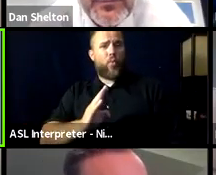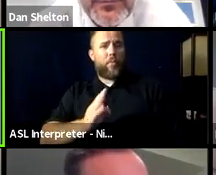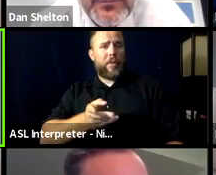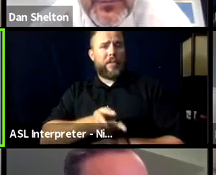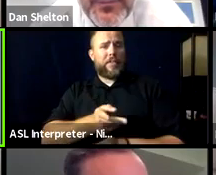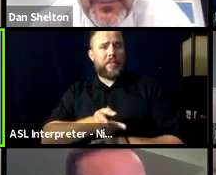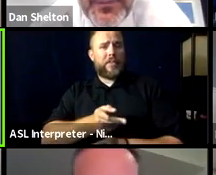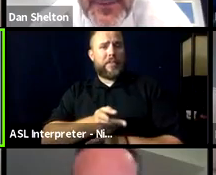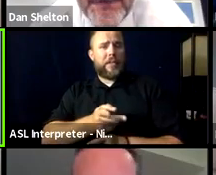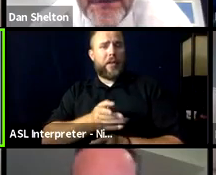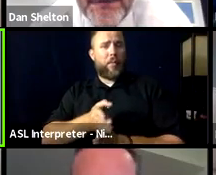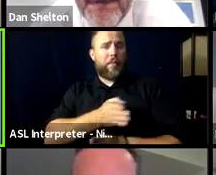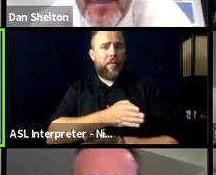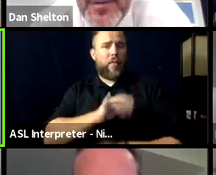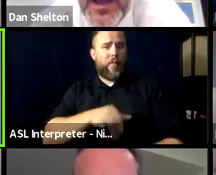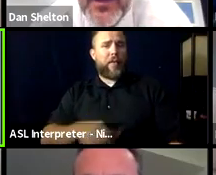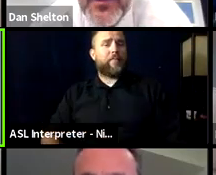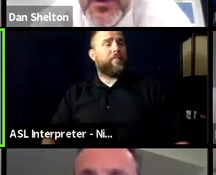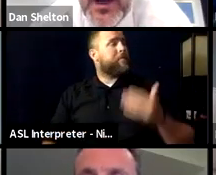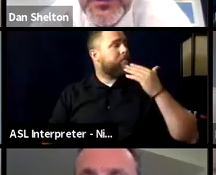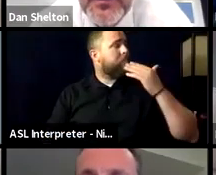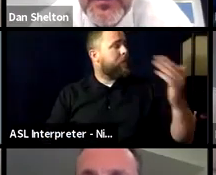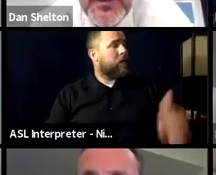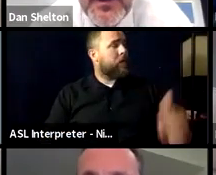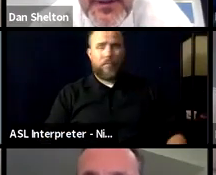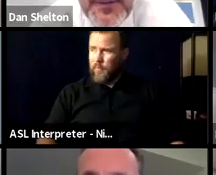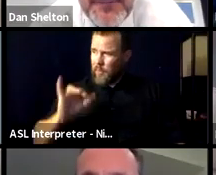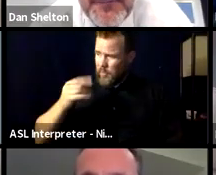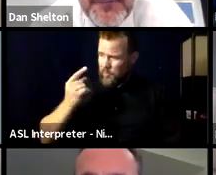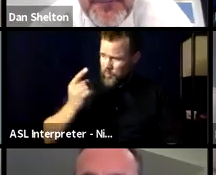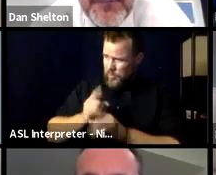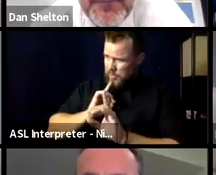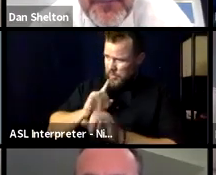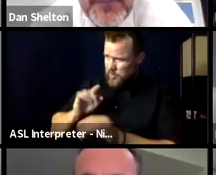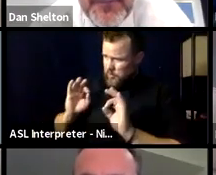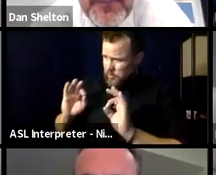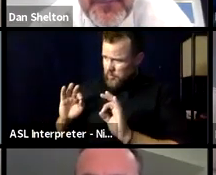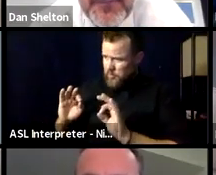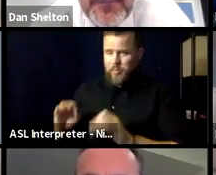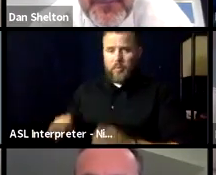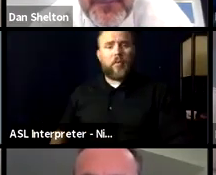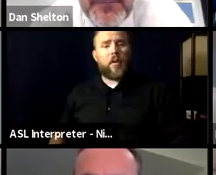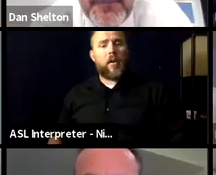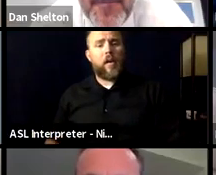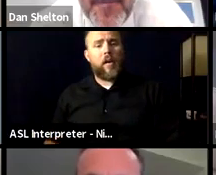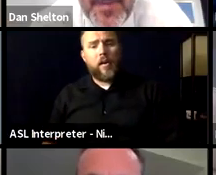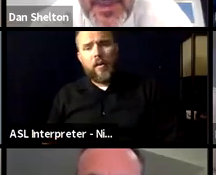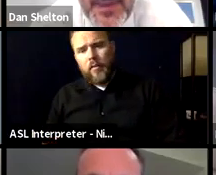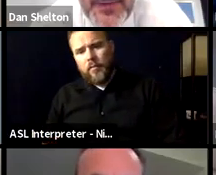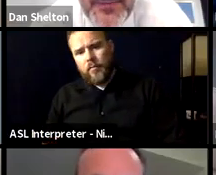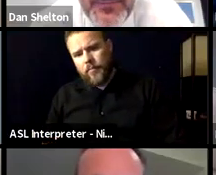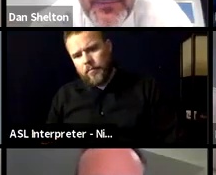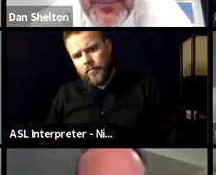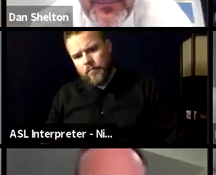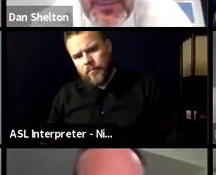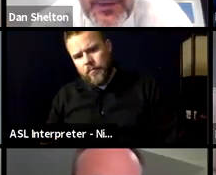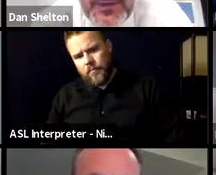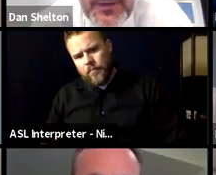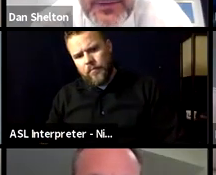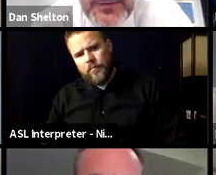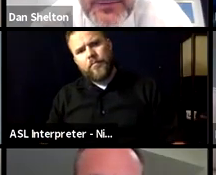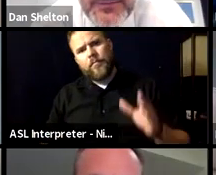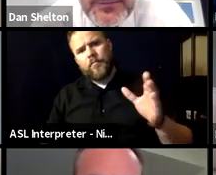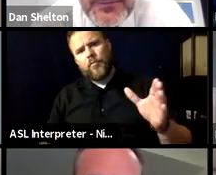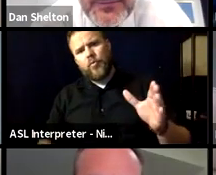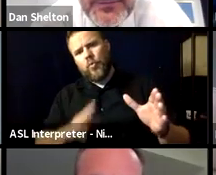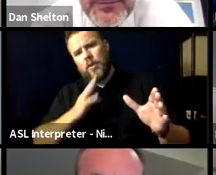Thank you. Did we answer the question? Yeah, Dean, this is Fred Pulaski. I think you'd answer this. You talked about testing